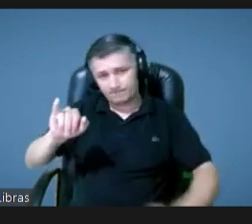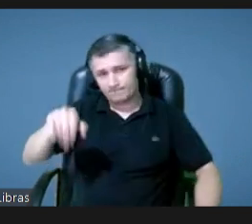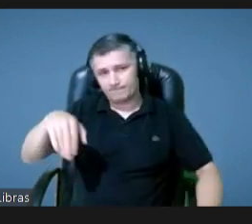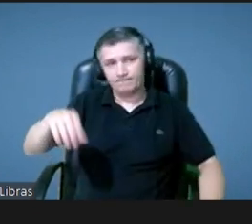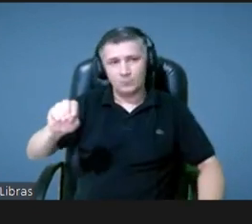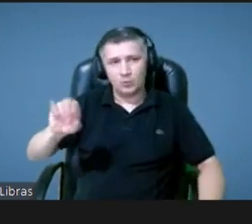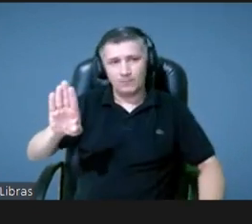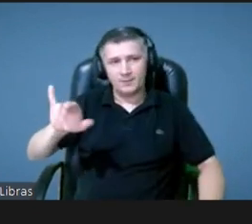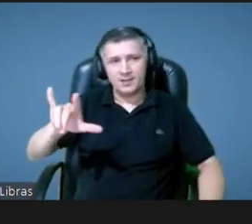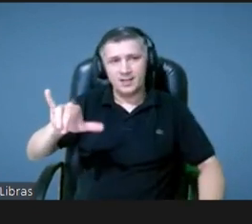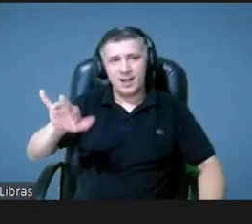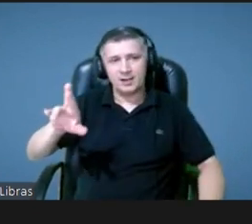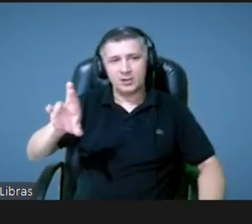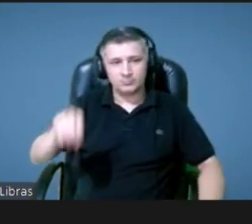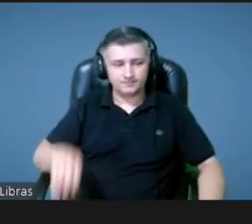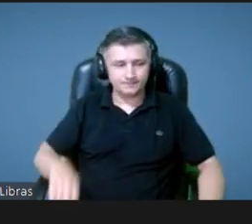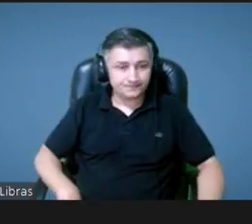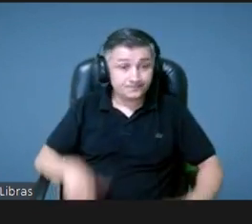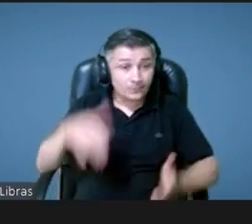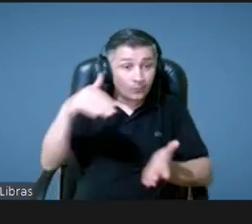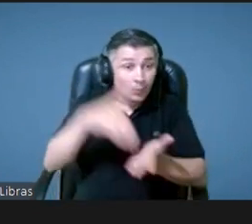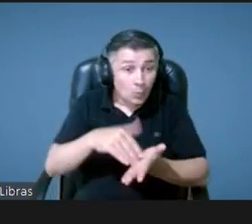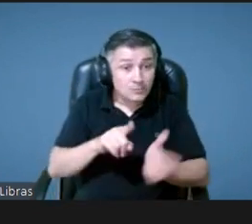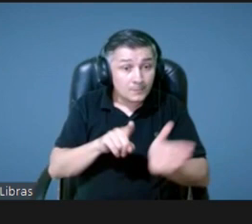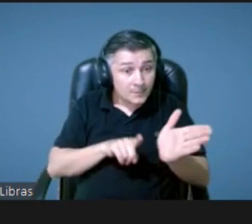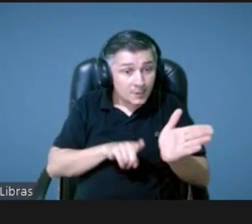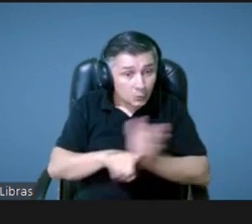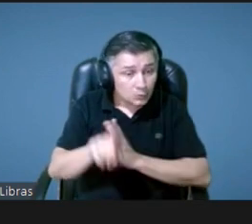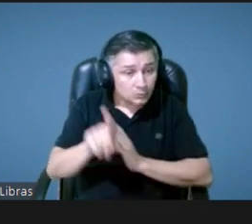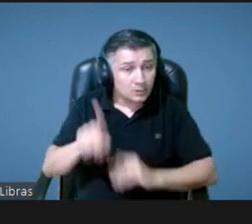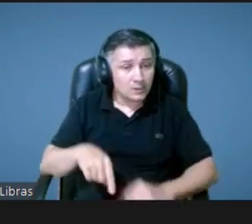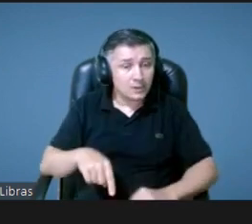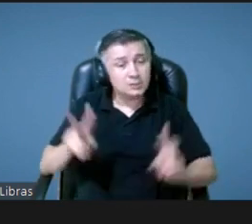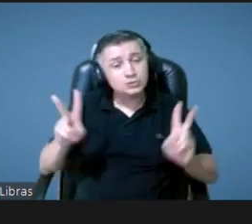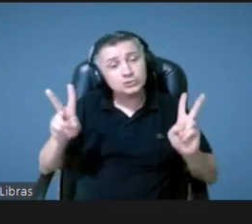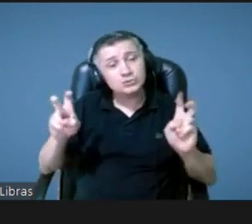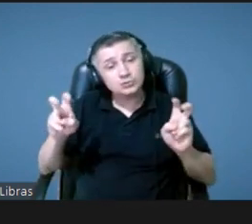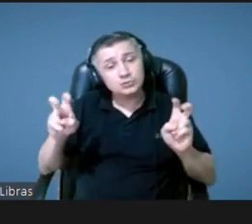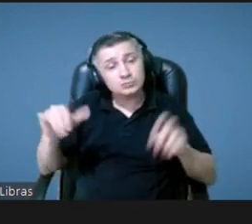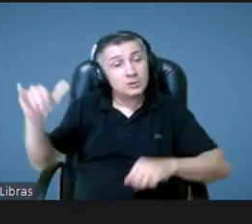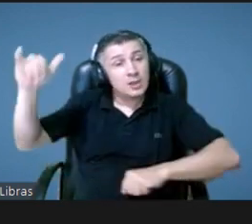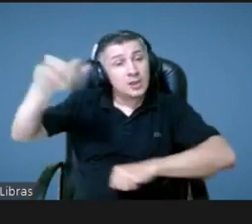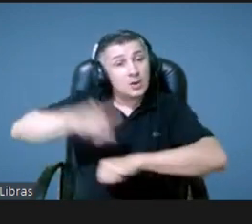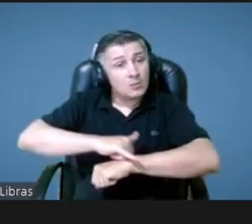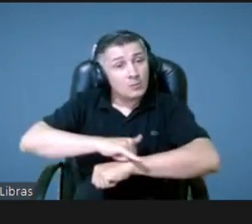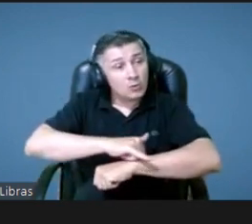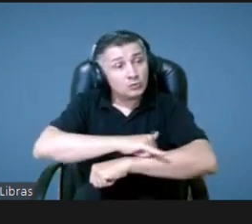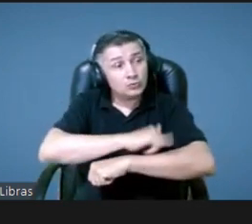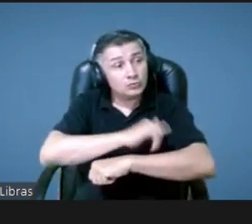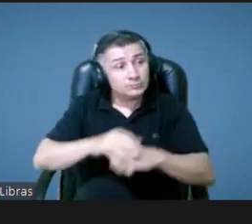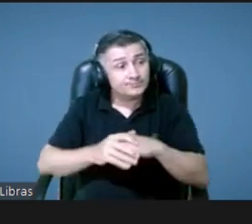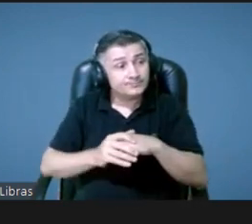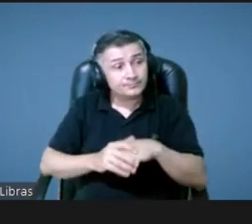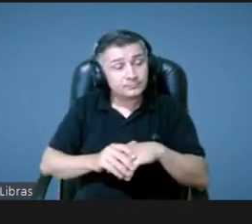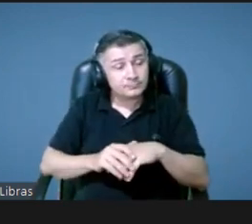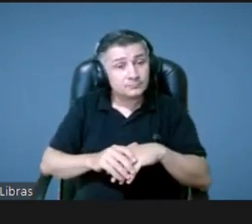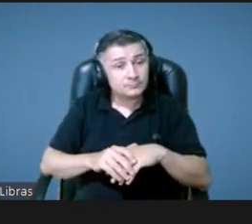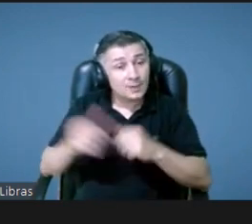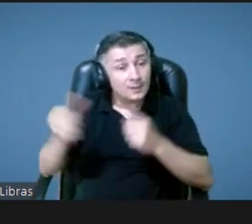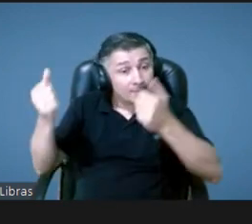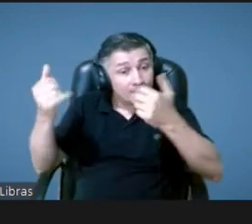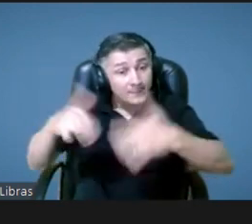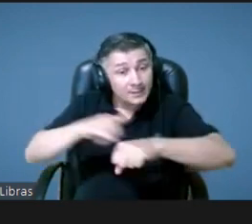But now remember, we are focusing on the real estate fund. And then there is a last question about the airport.